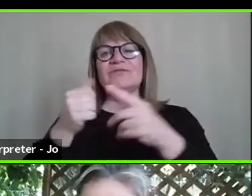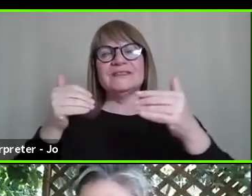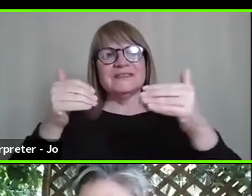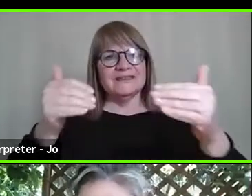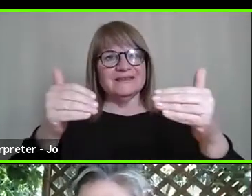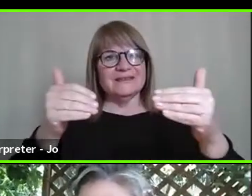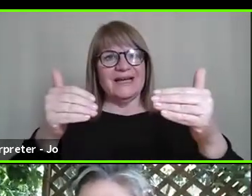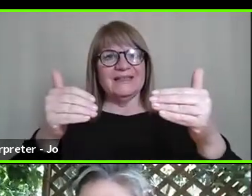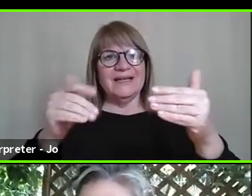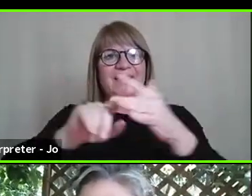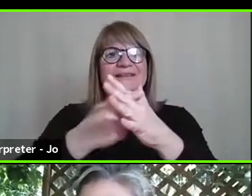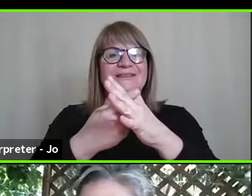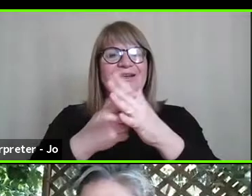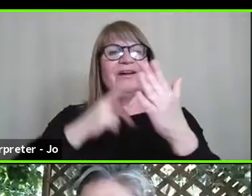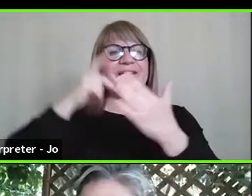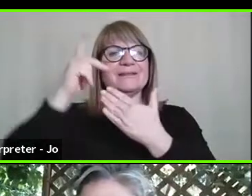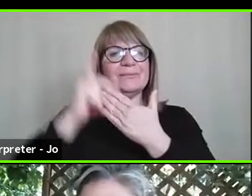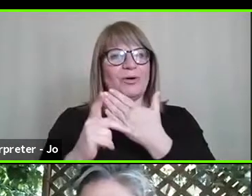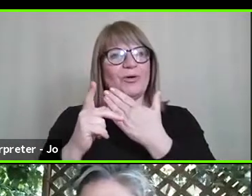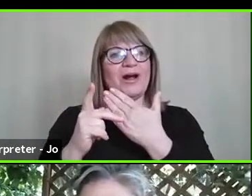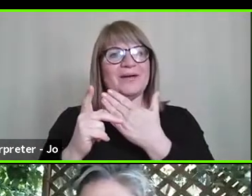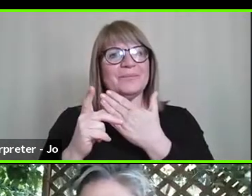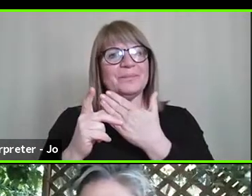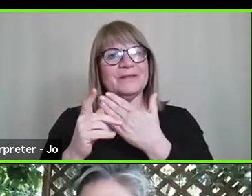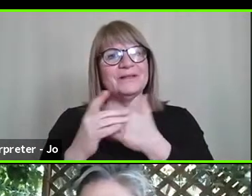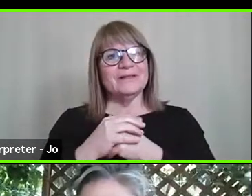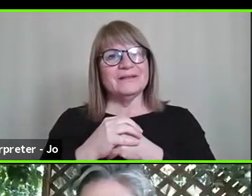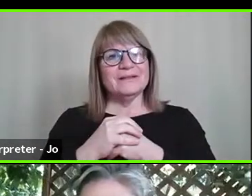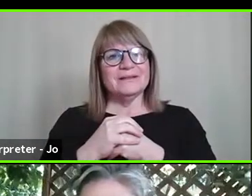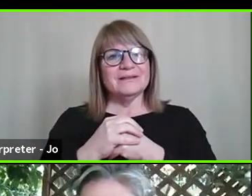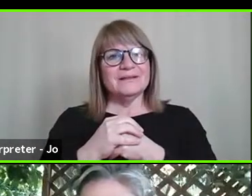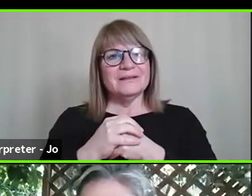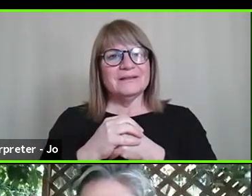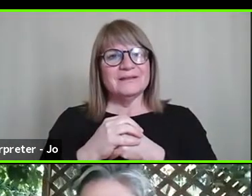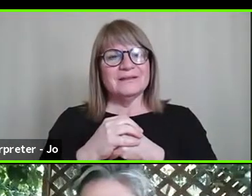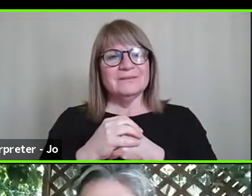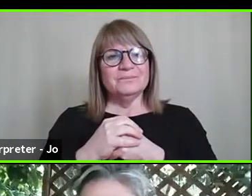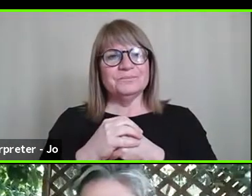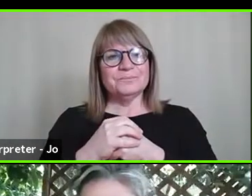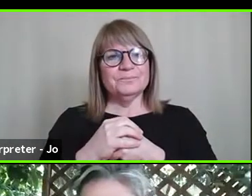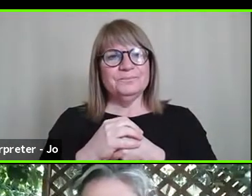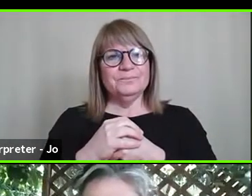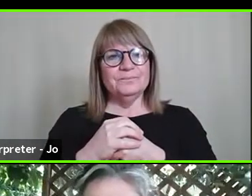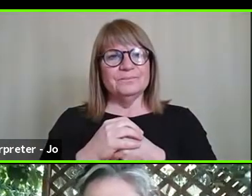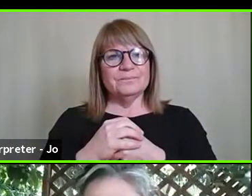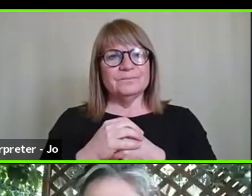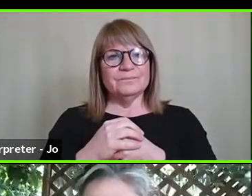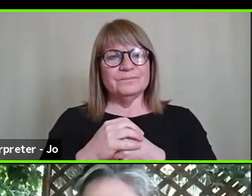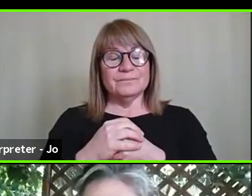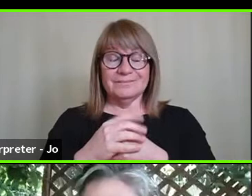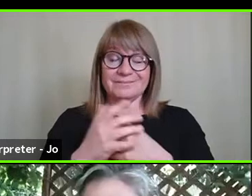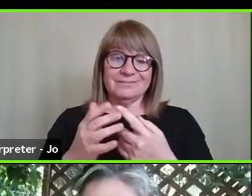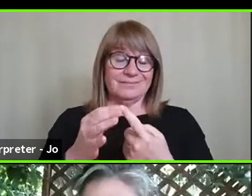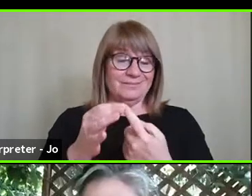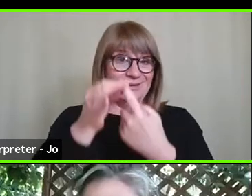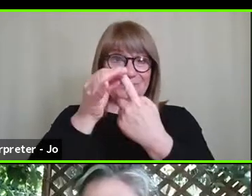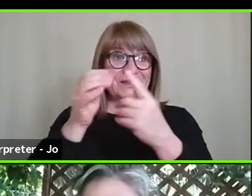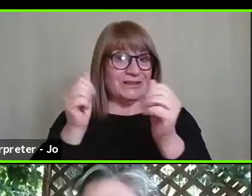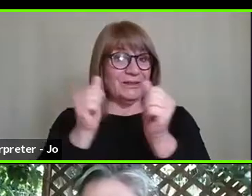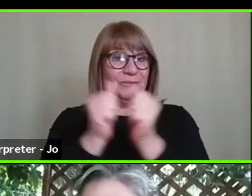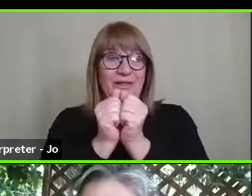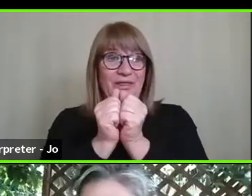um and so just especially with regards to the population of individuals sterilized under the eugenics